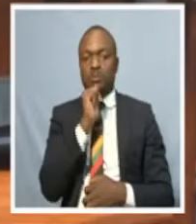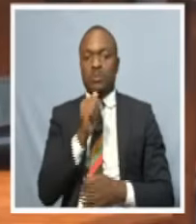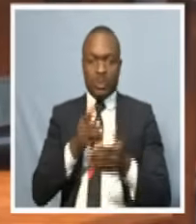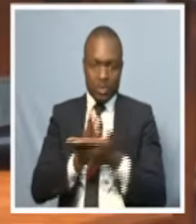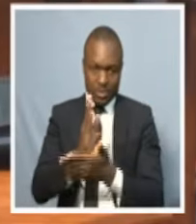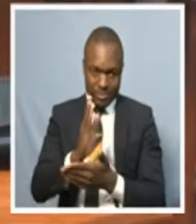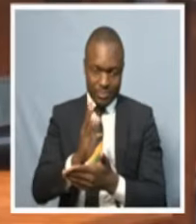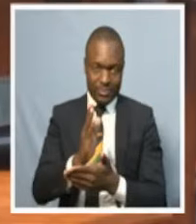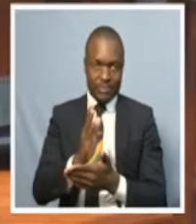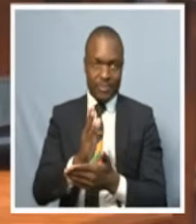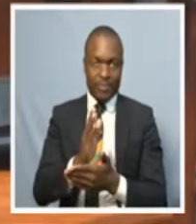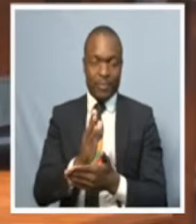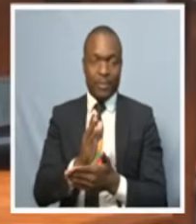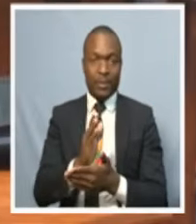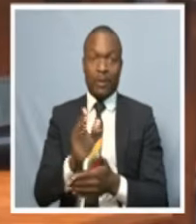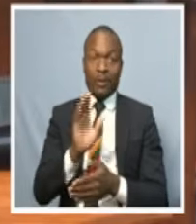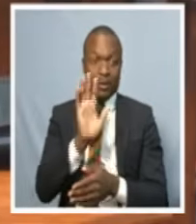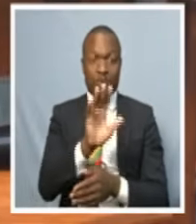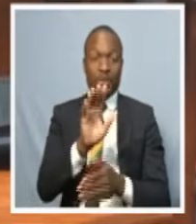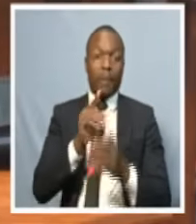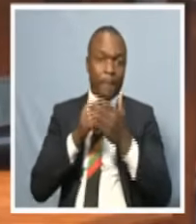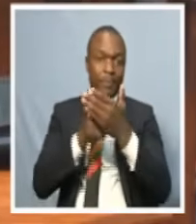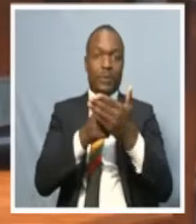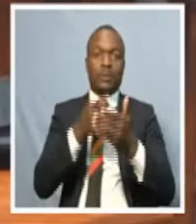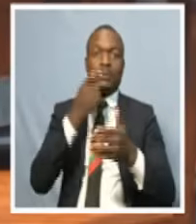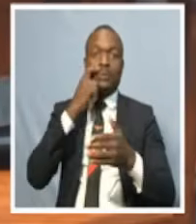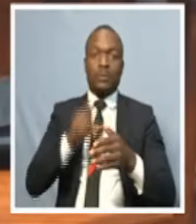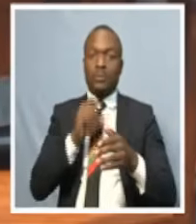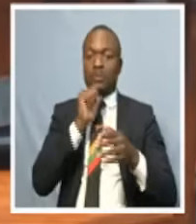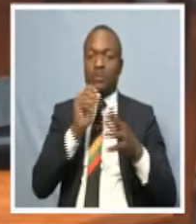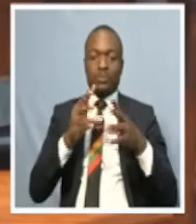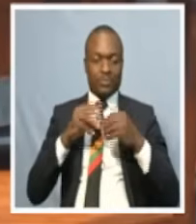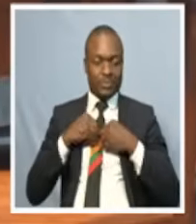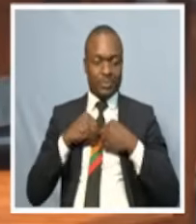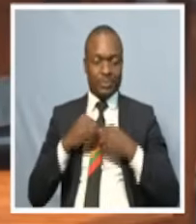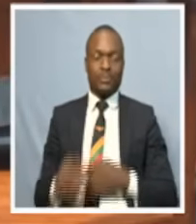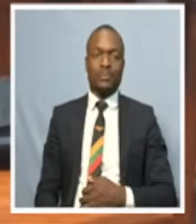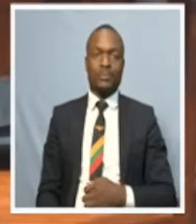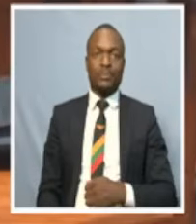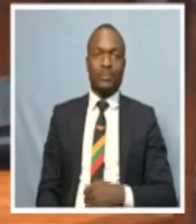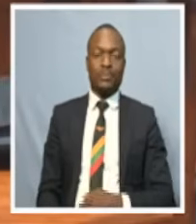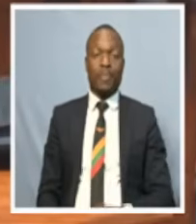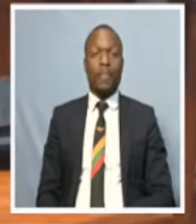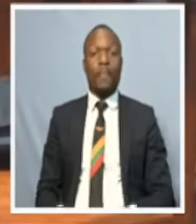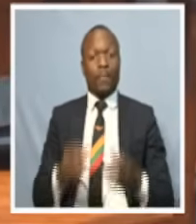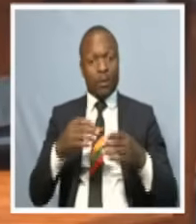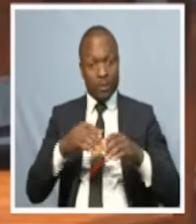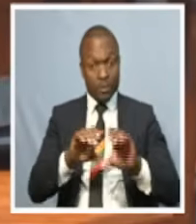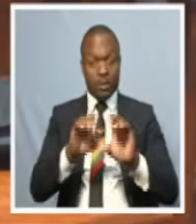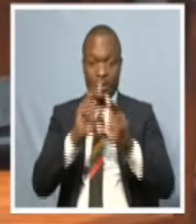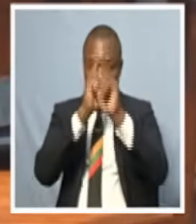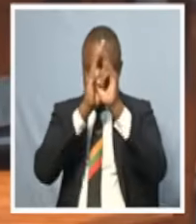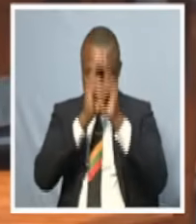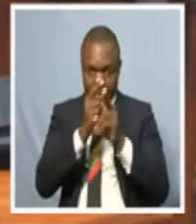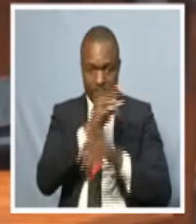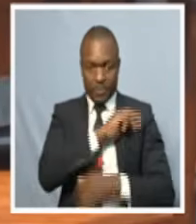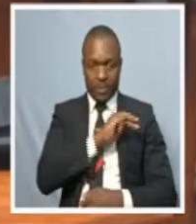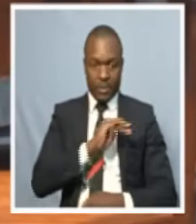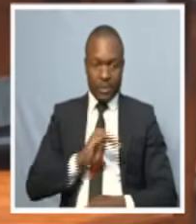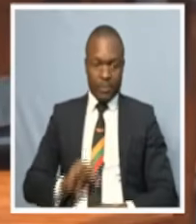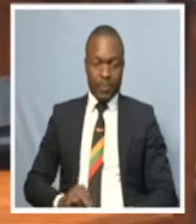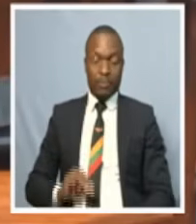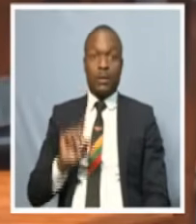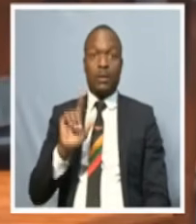not correct. So that point of order is not admissible. We make progress. The Honorable Member